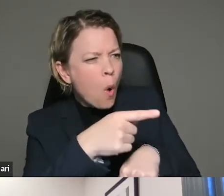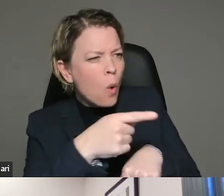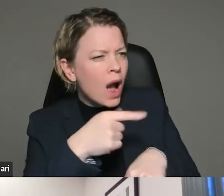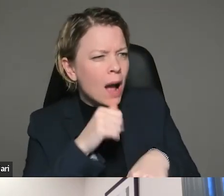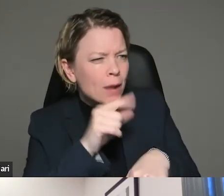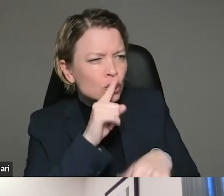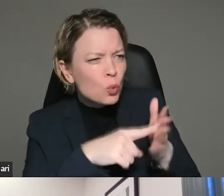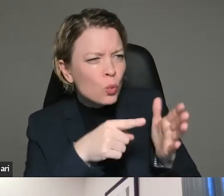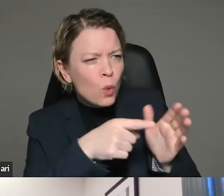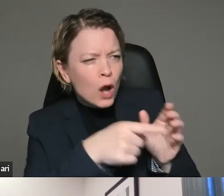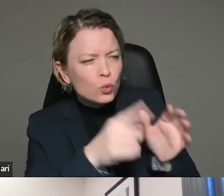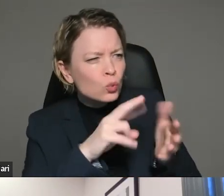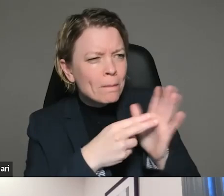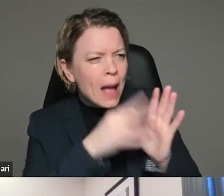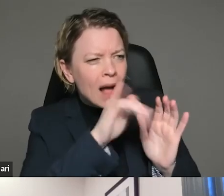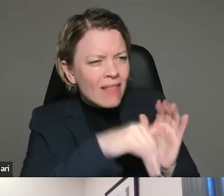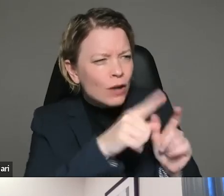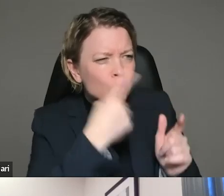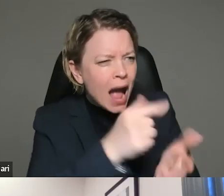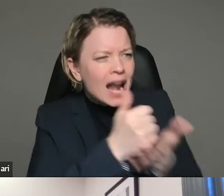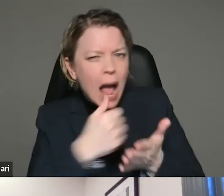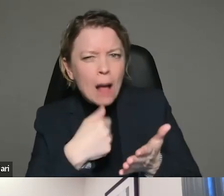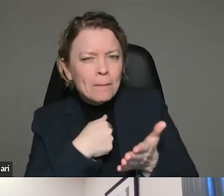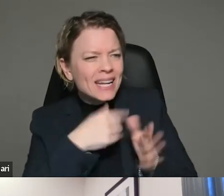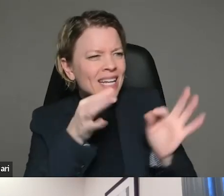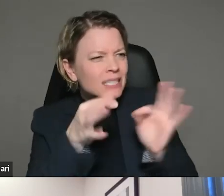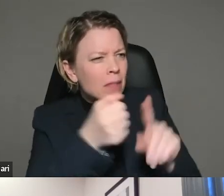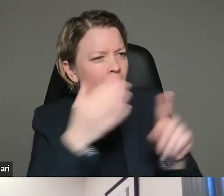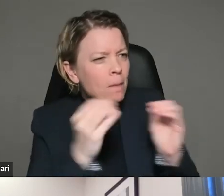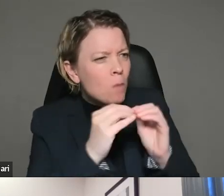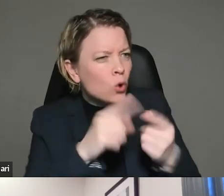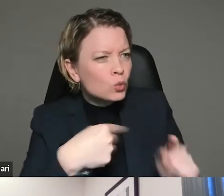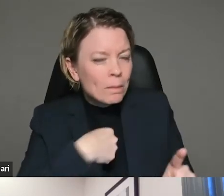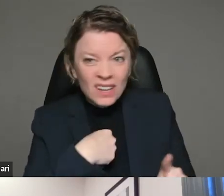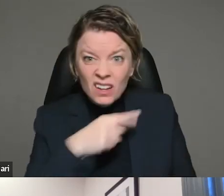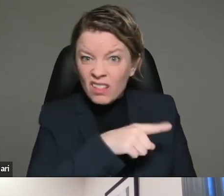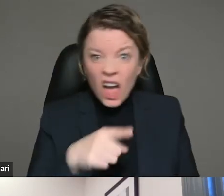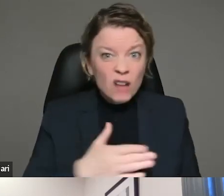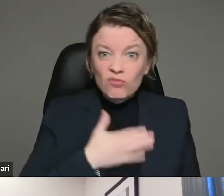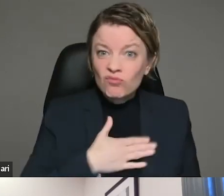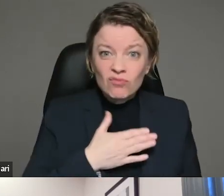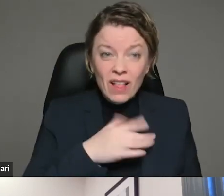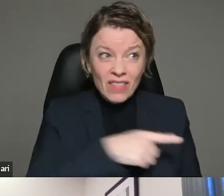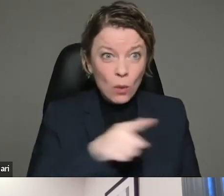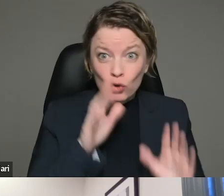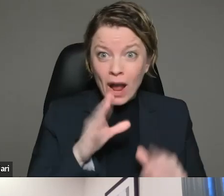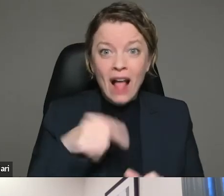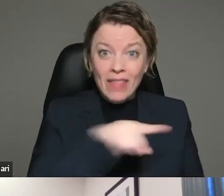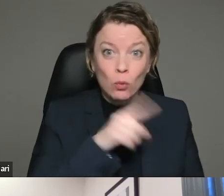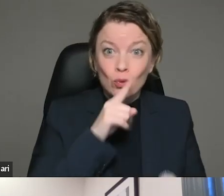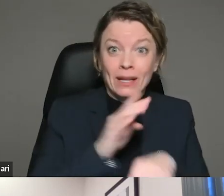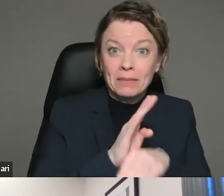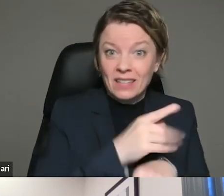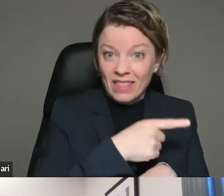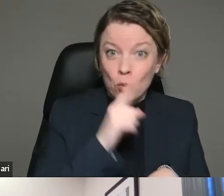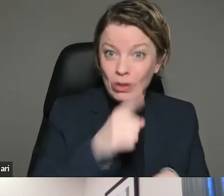that. Can you help me out? And can you explain that to me? And it was just so great. They were so, I think they were all so busy. They were really